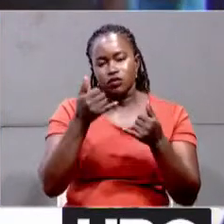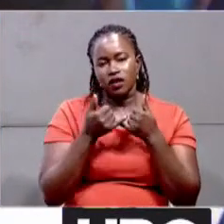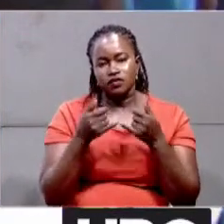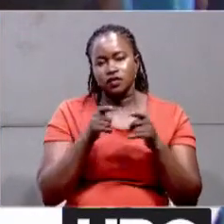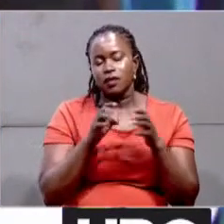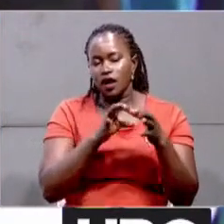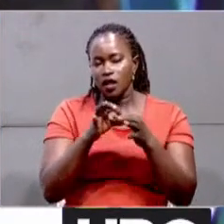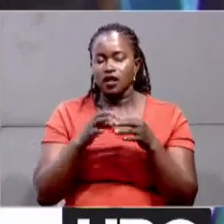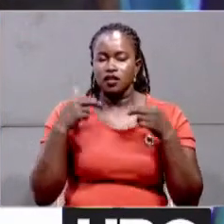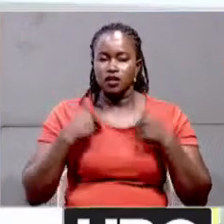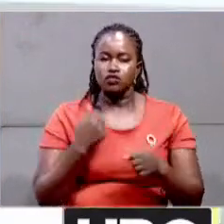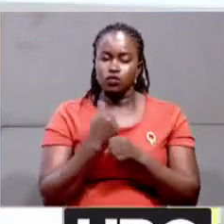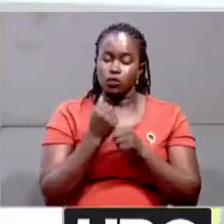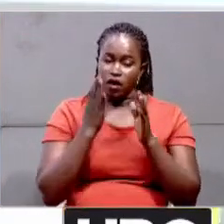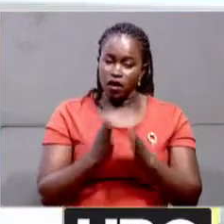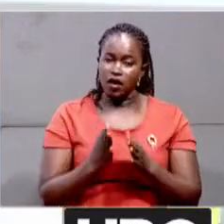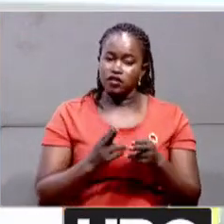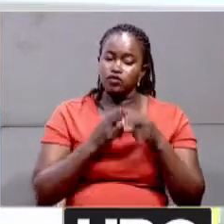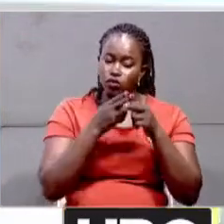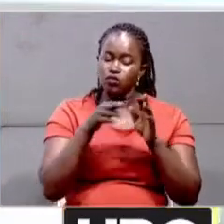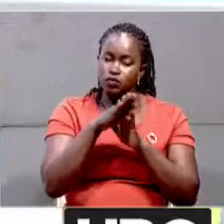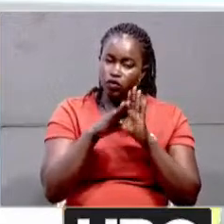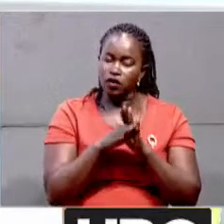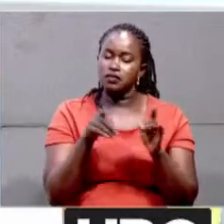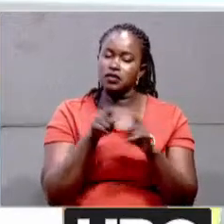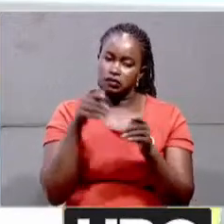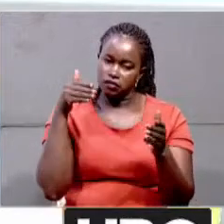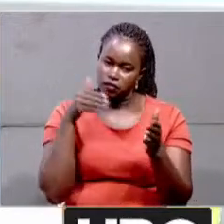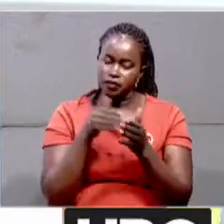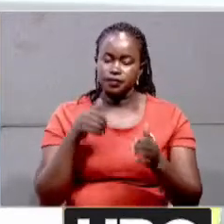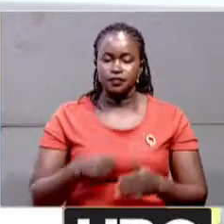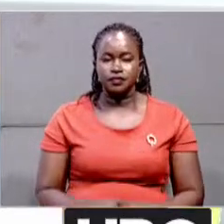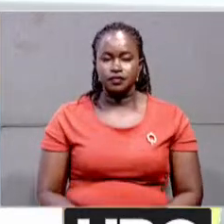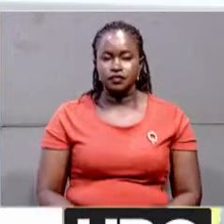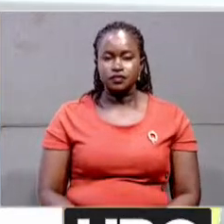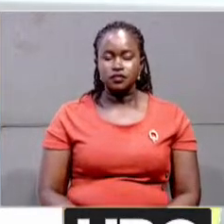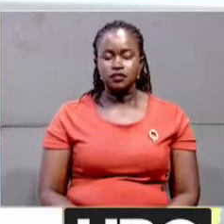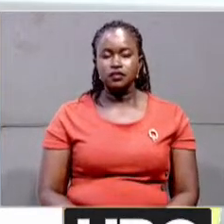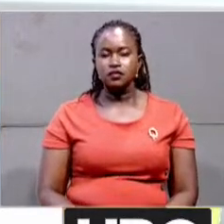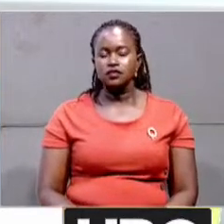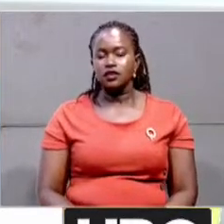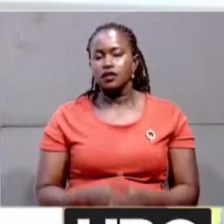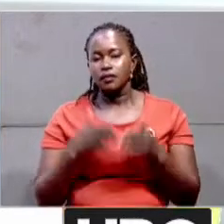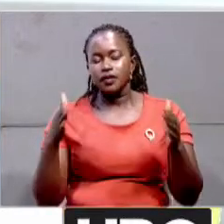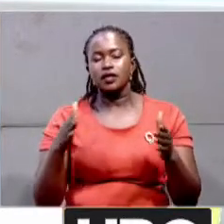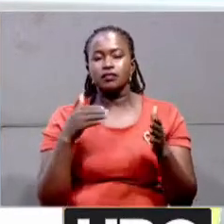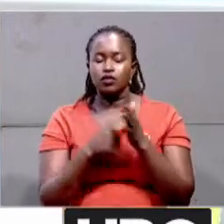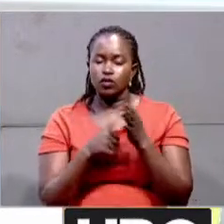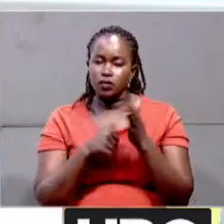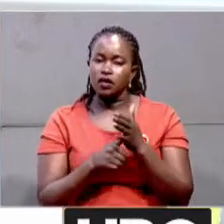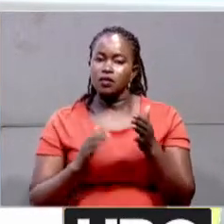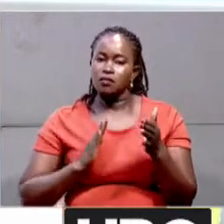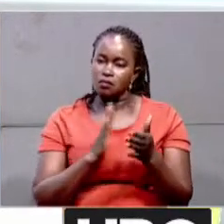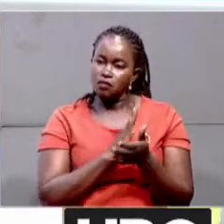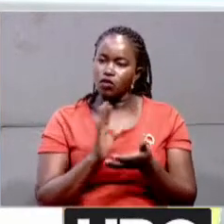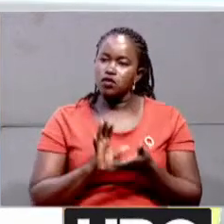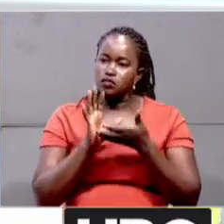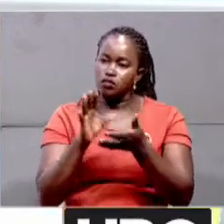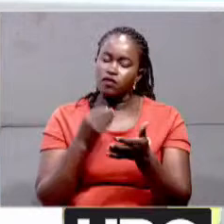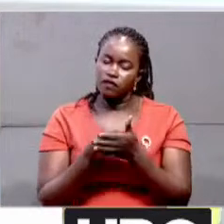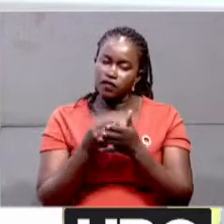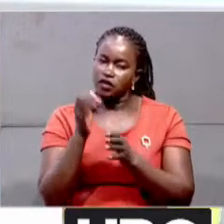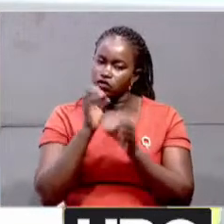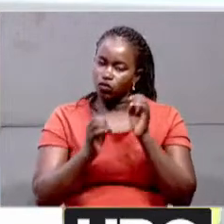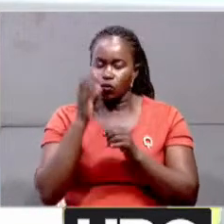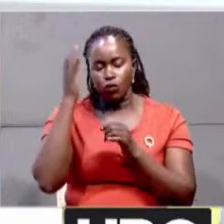workers also affected. Right now, the Speaker and members, there is a big problem here. The body has not been provided with funds because of